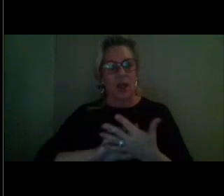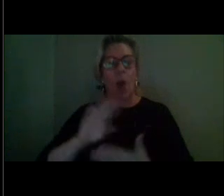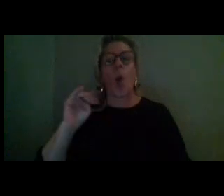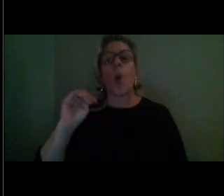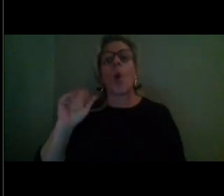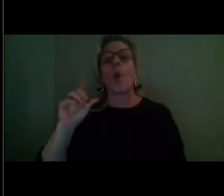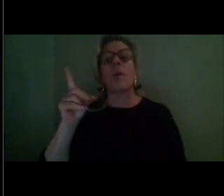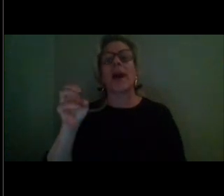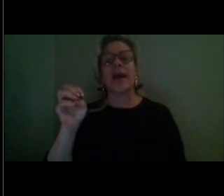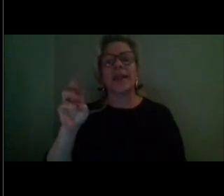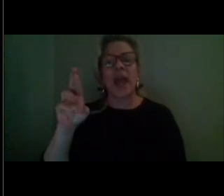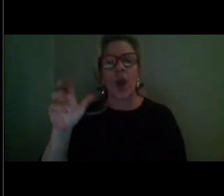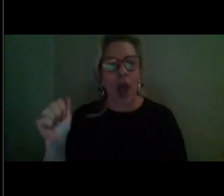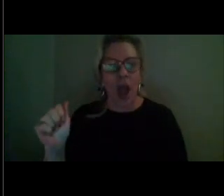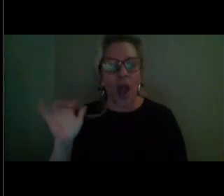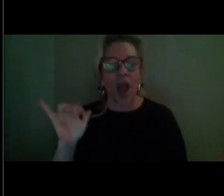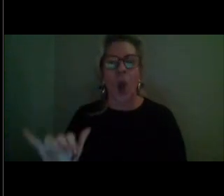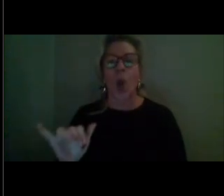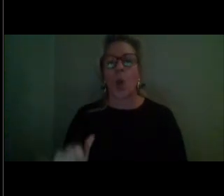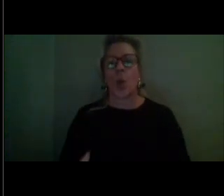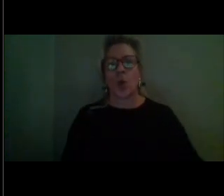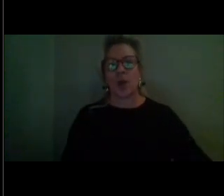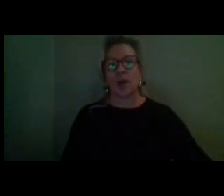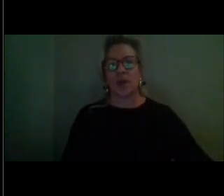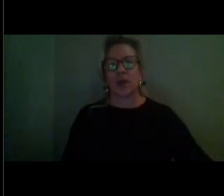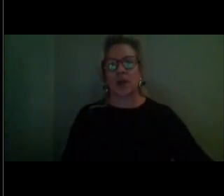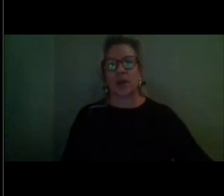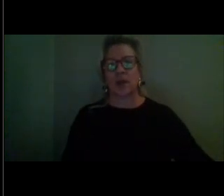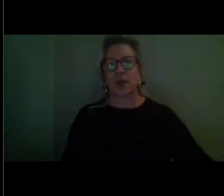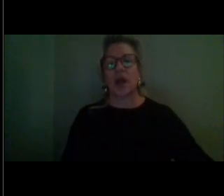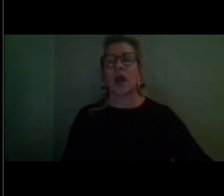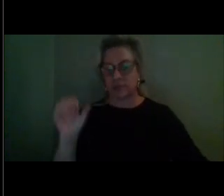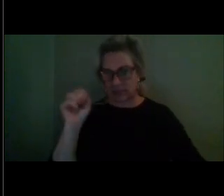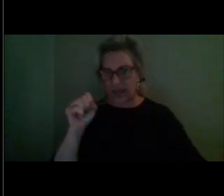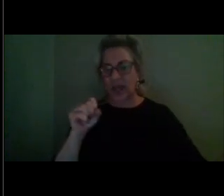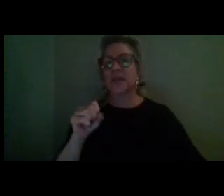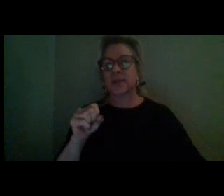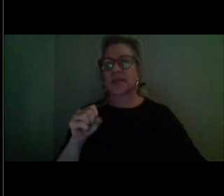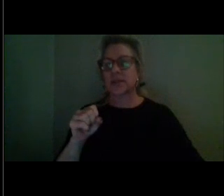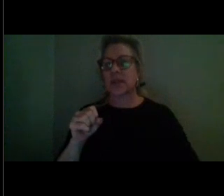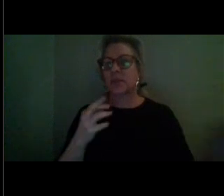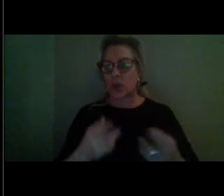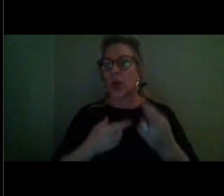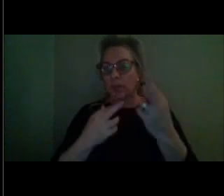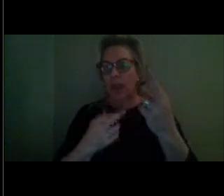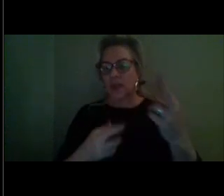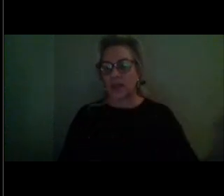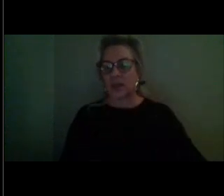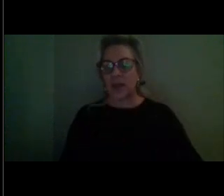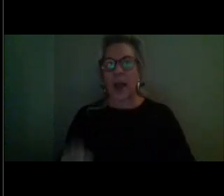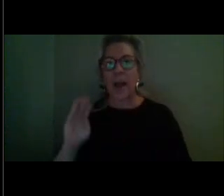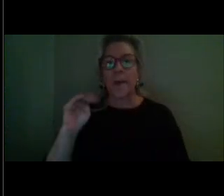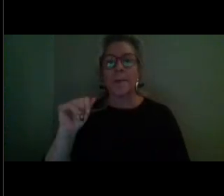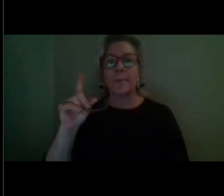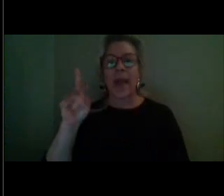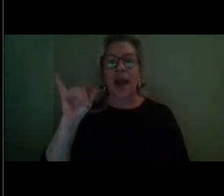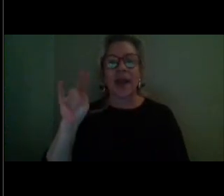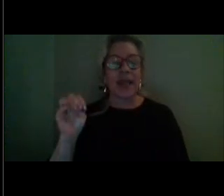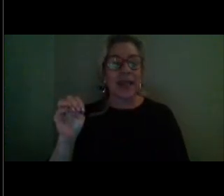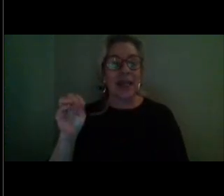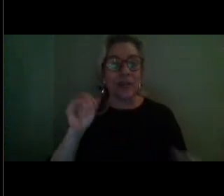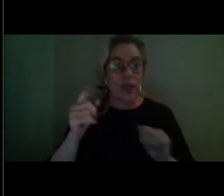County. Yeah. Is it being recommended? Yes, in the small urban and rural component. Yes, in the small urban and rural component. Madeline, if you can hear us, since we can't